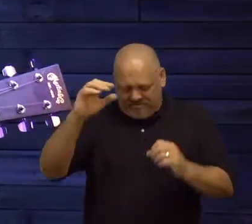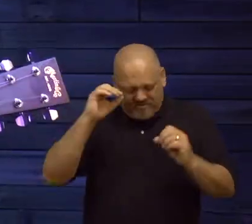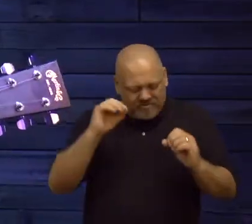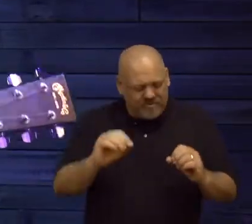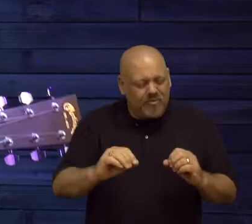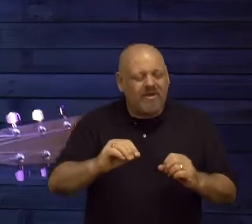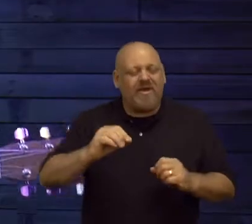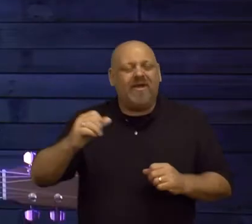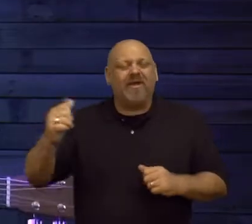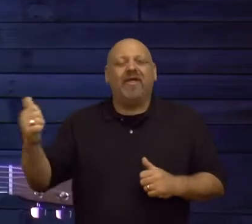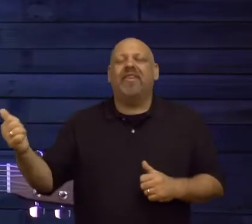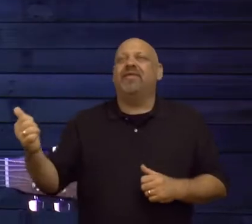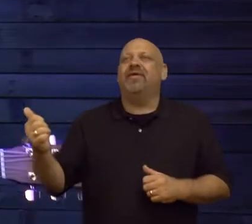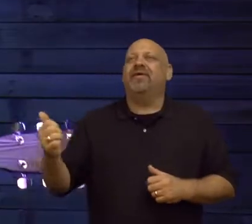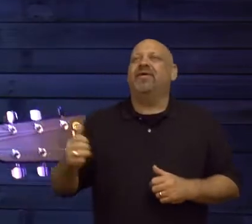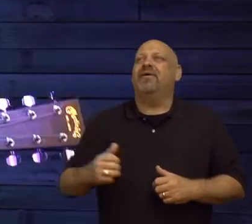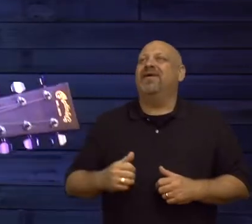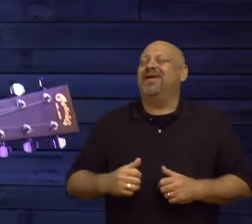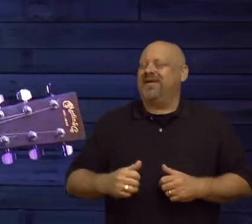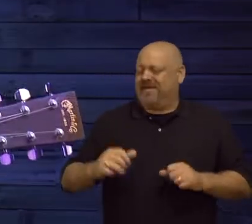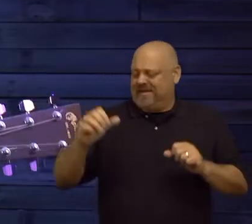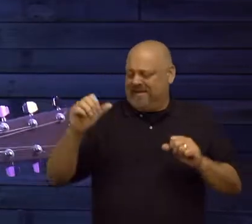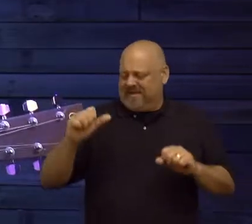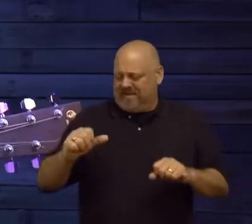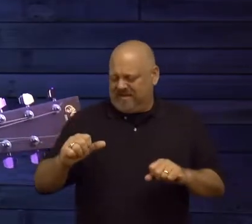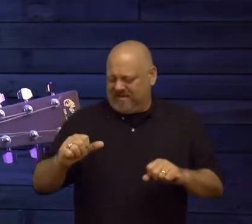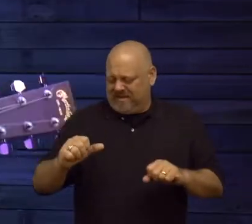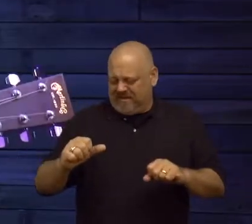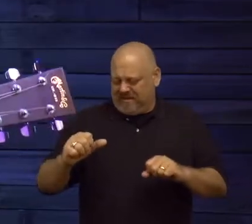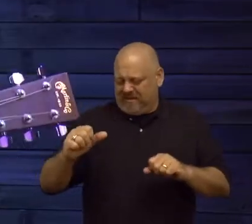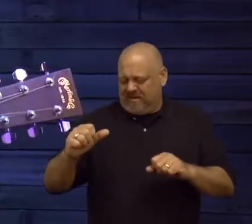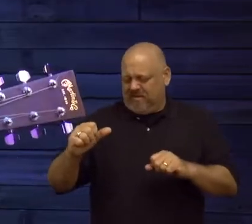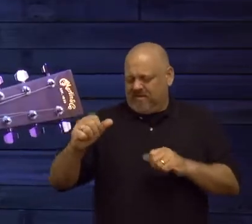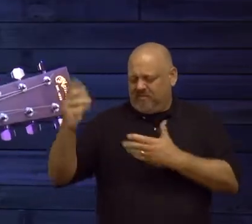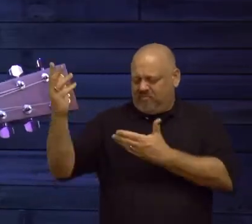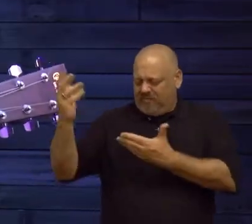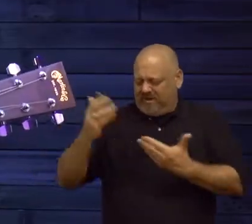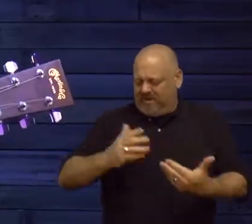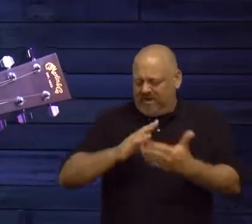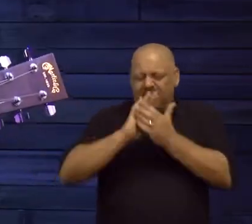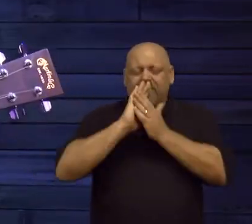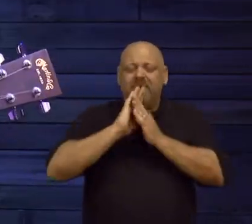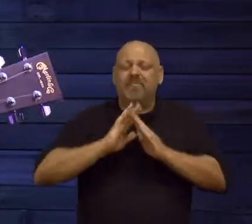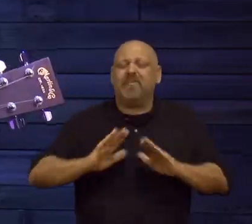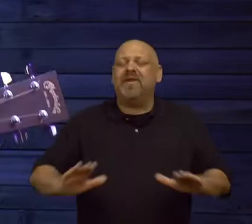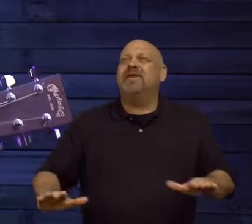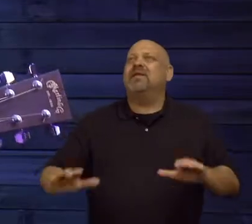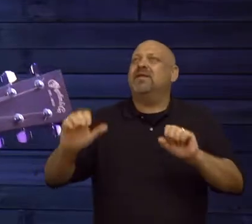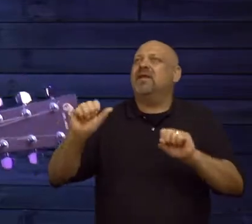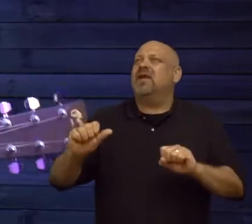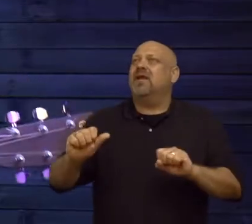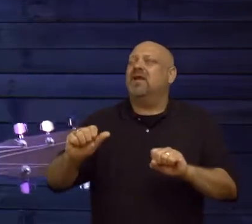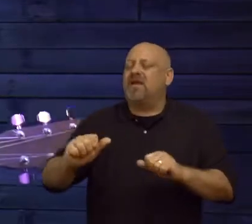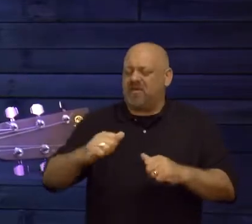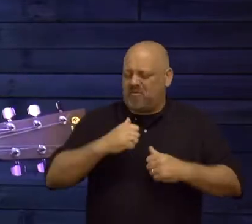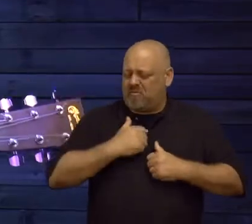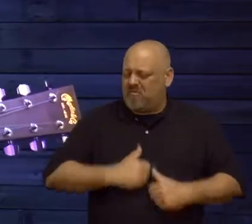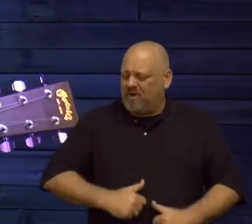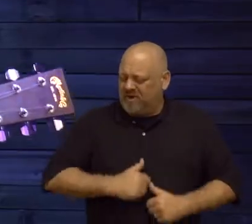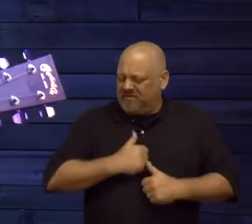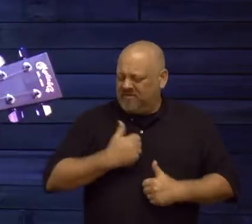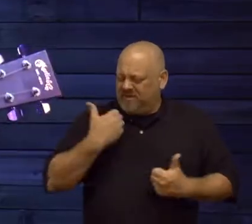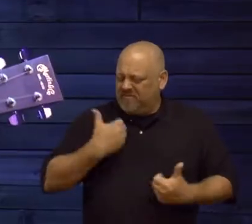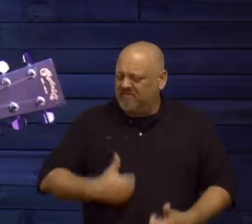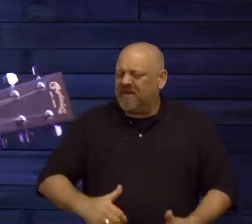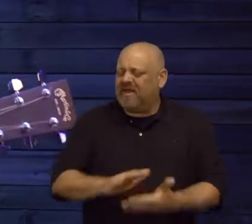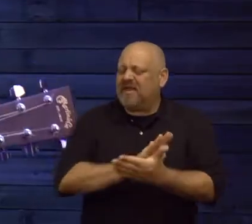no one that can bring me peace, that can wash